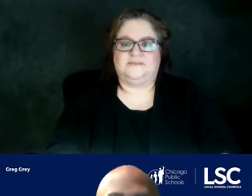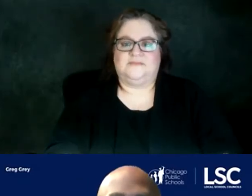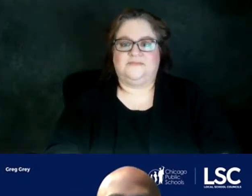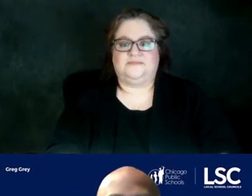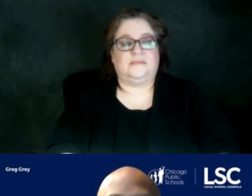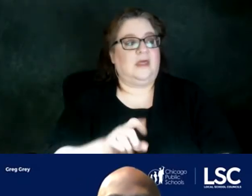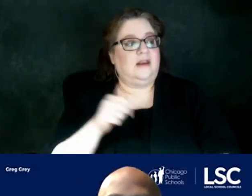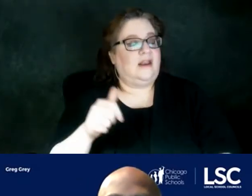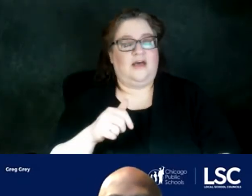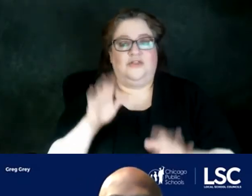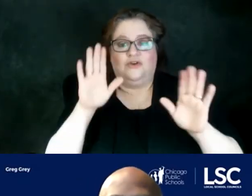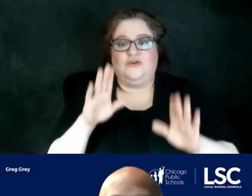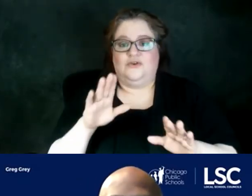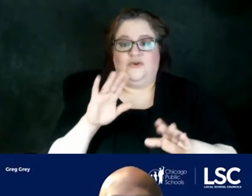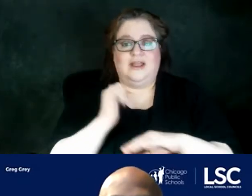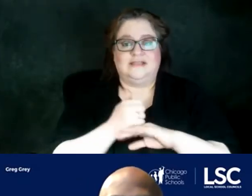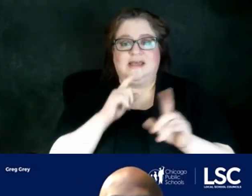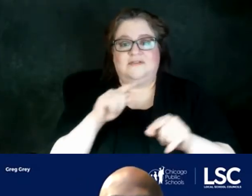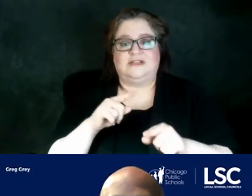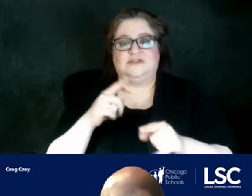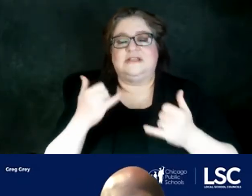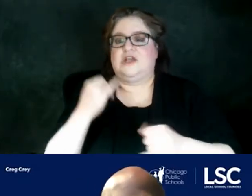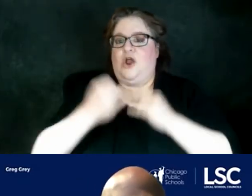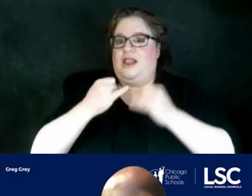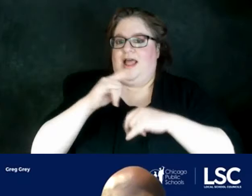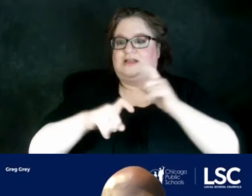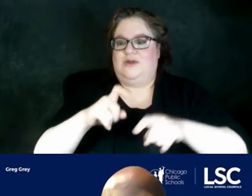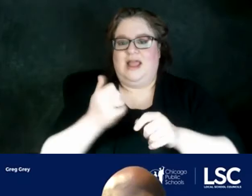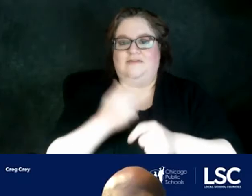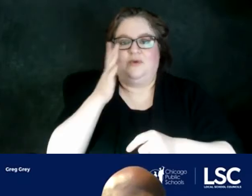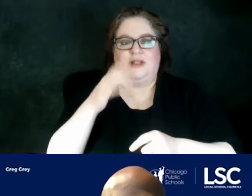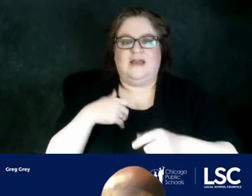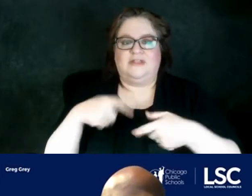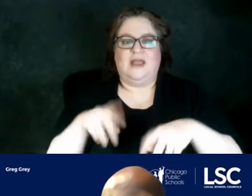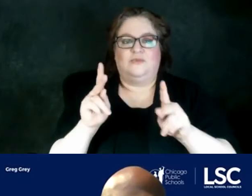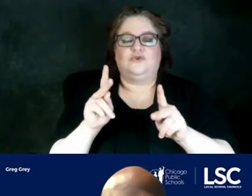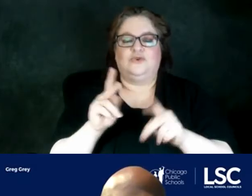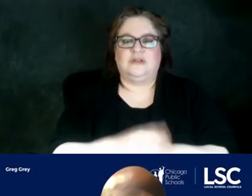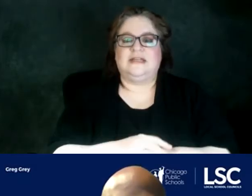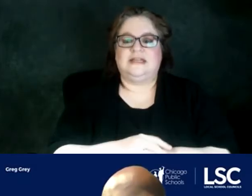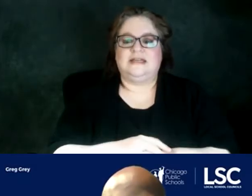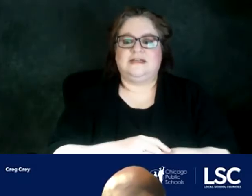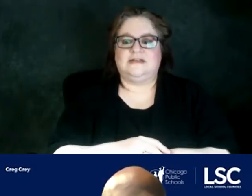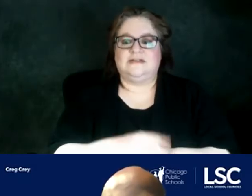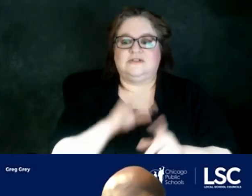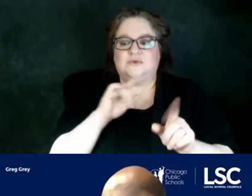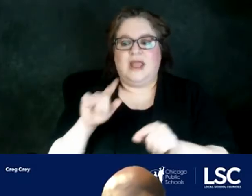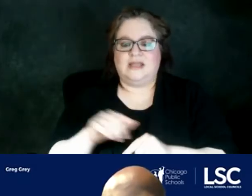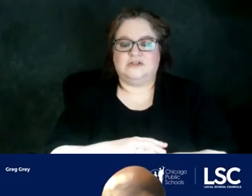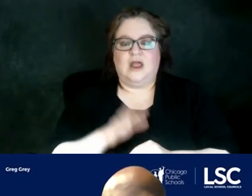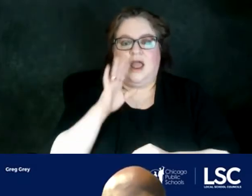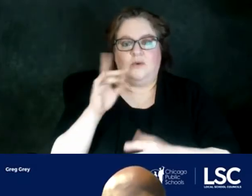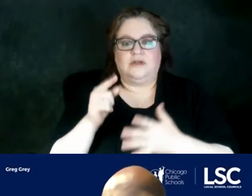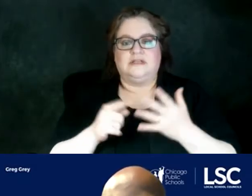of answers. We're actually on our last question. Again, everybody will have an opportunity to answer. I'm going